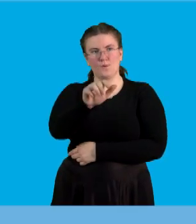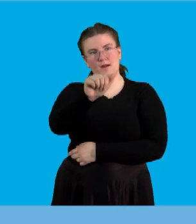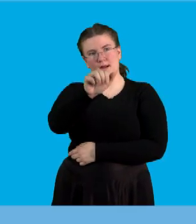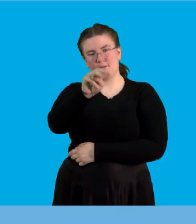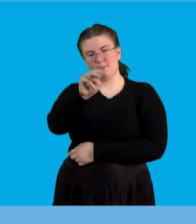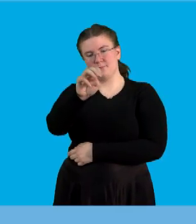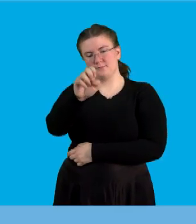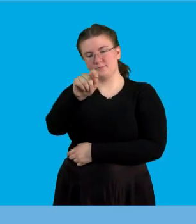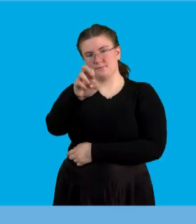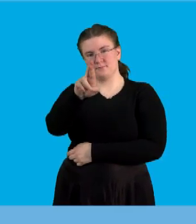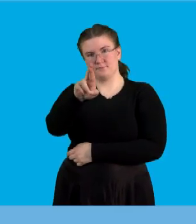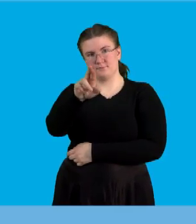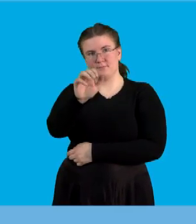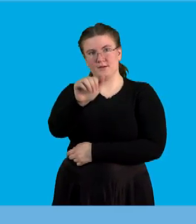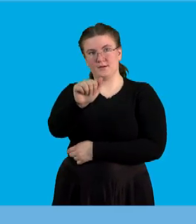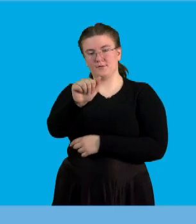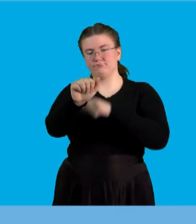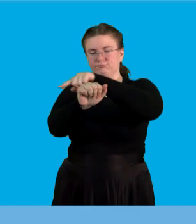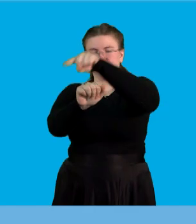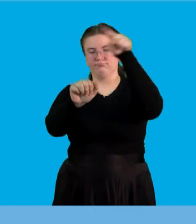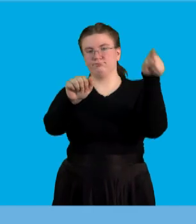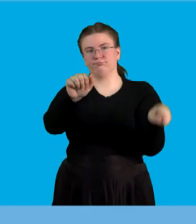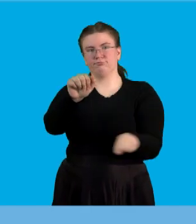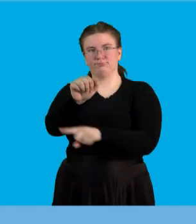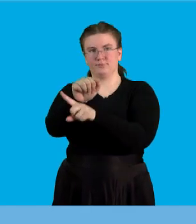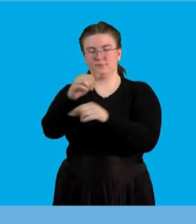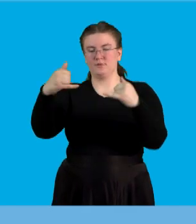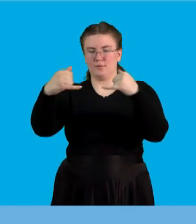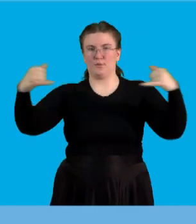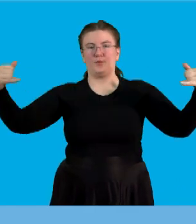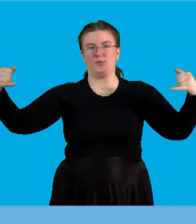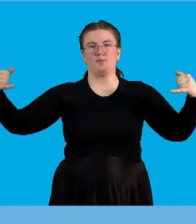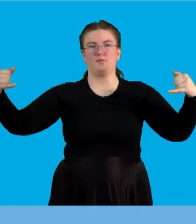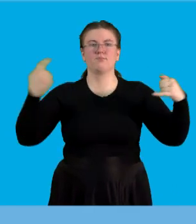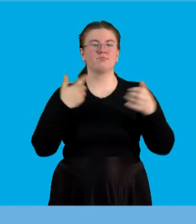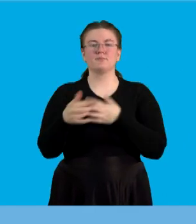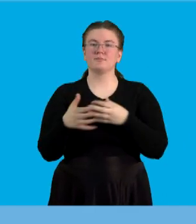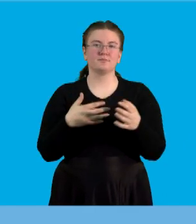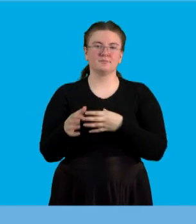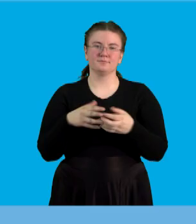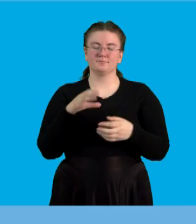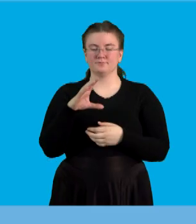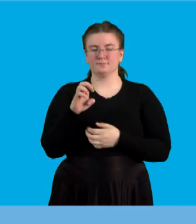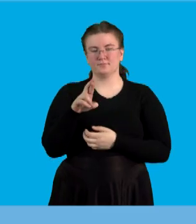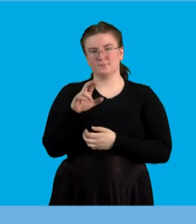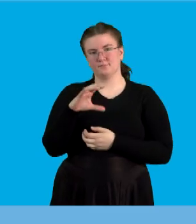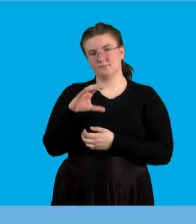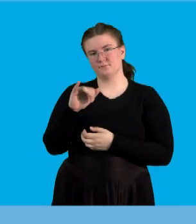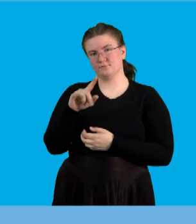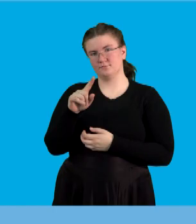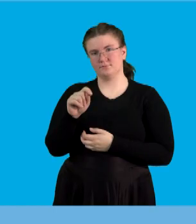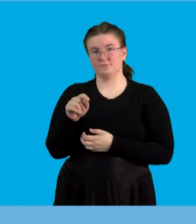for ammeter inside that particular, or in between the wires in a particular circuit. So